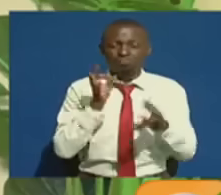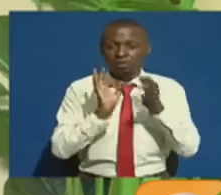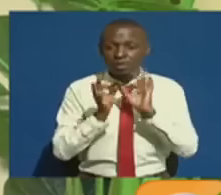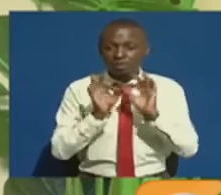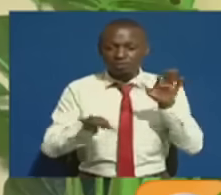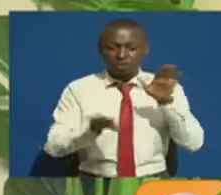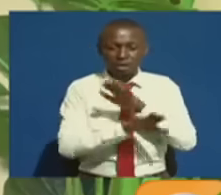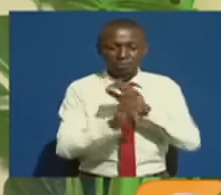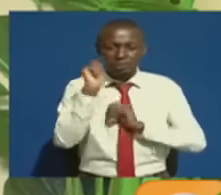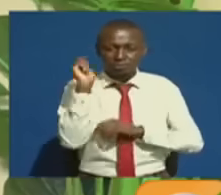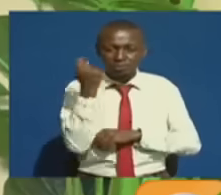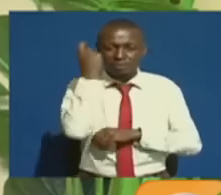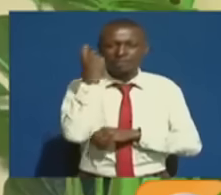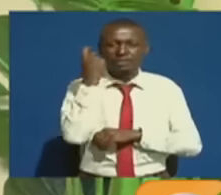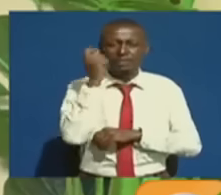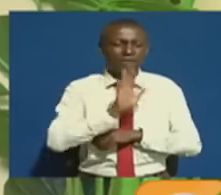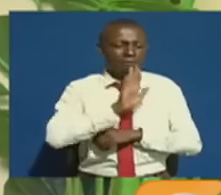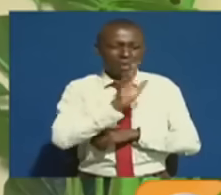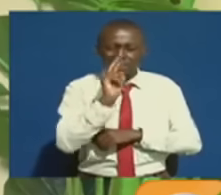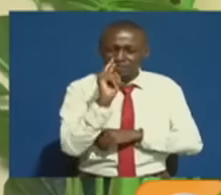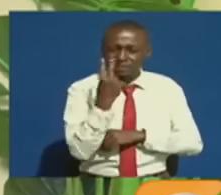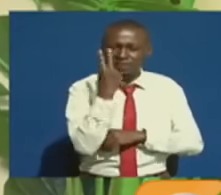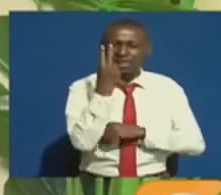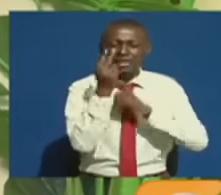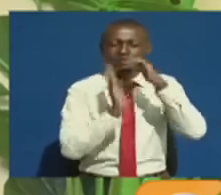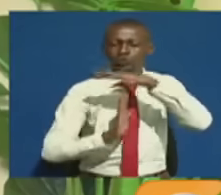deputy president, who is the second highest